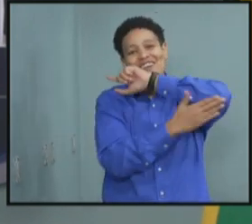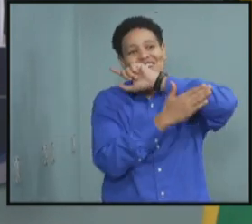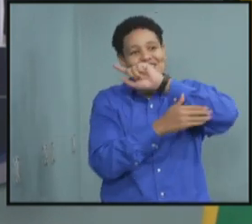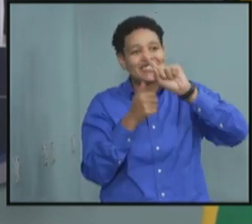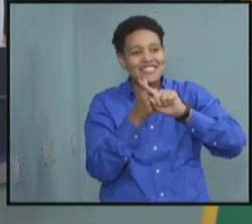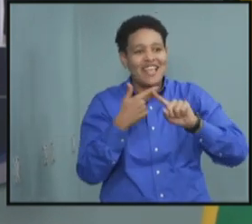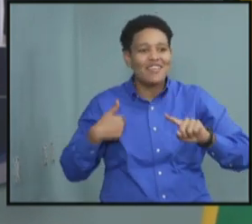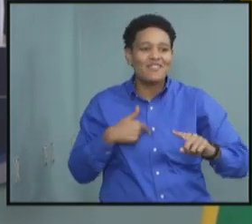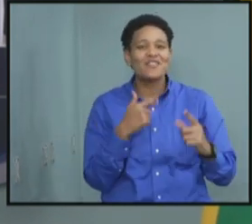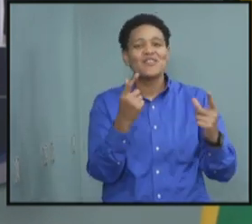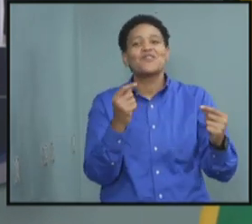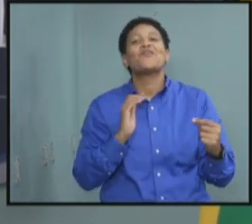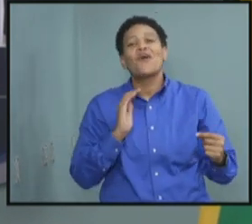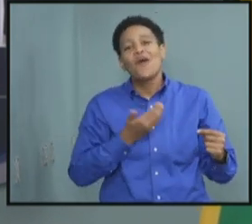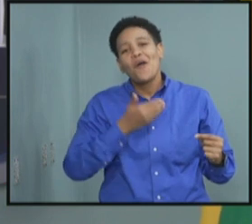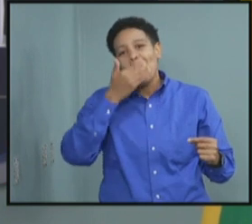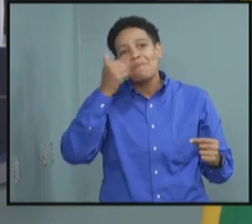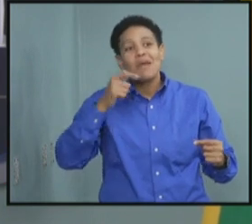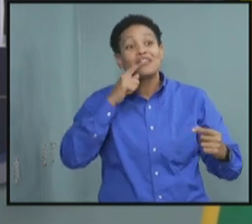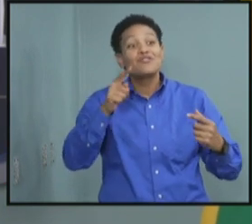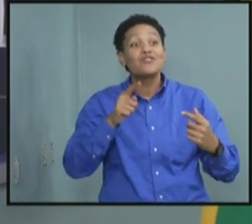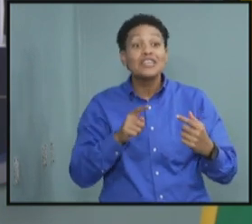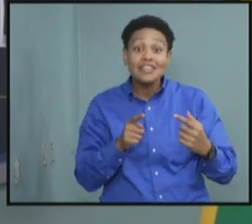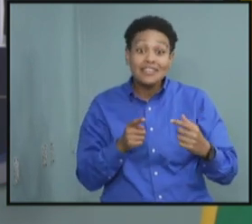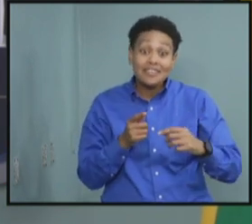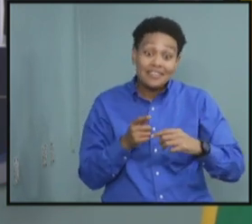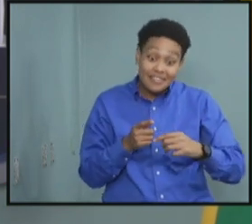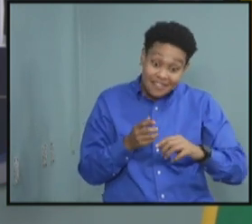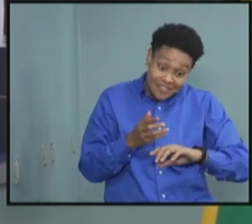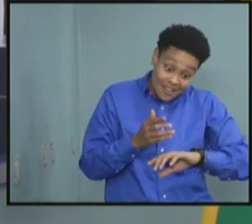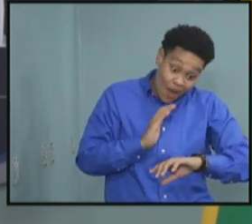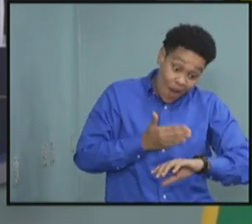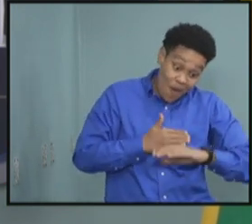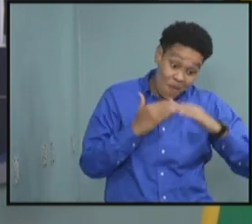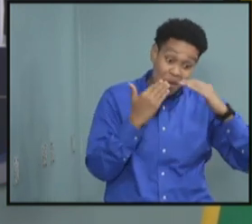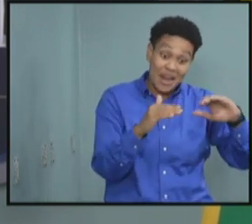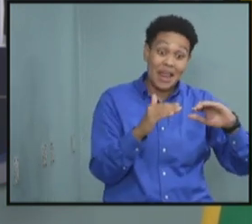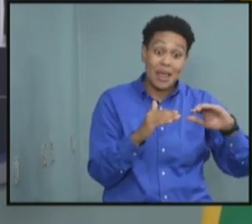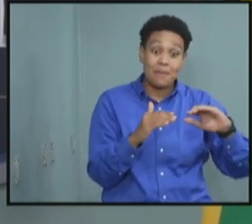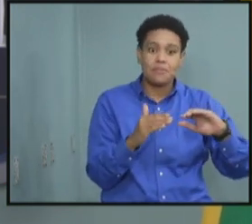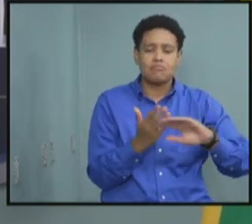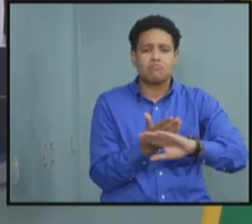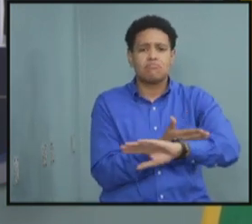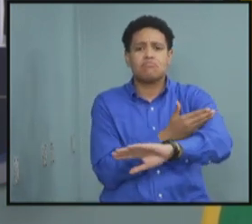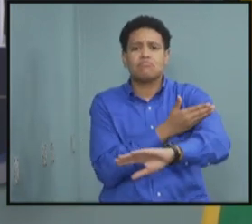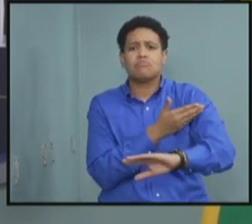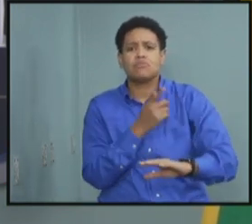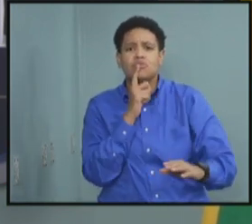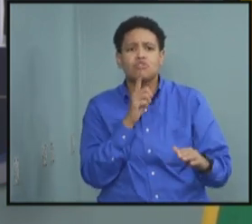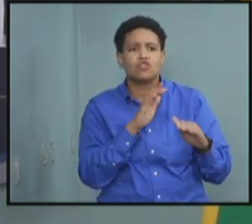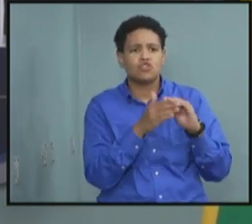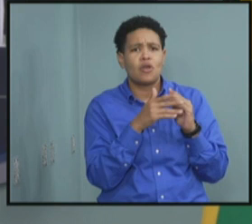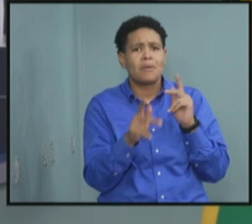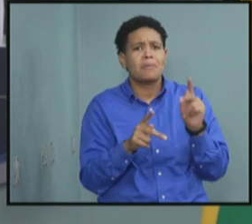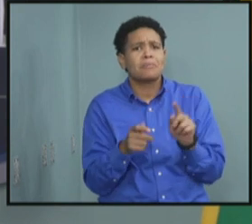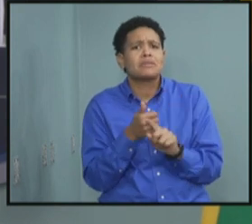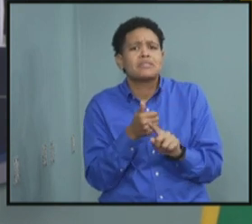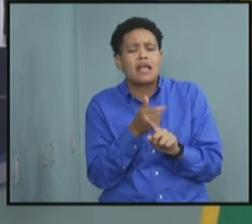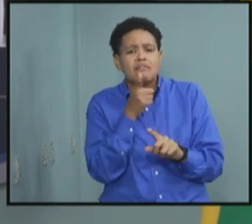we were doing our best, stretching our limit to bring in our Jamaicans